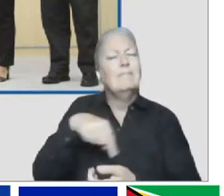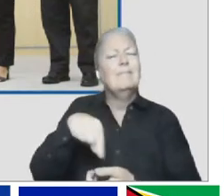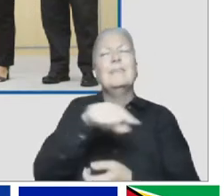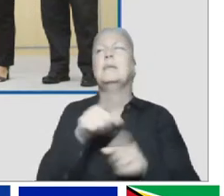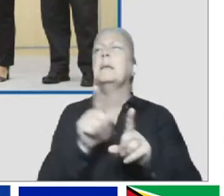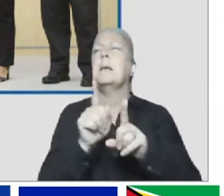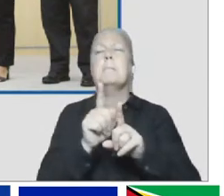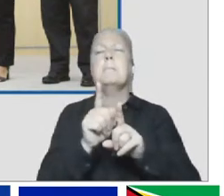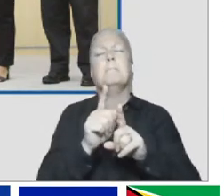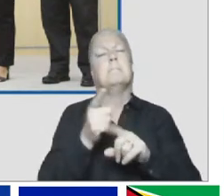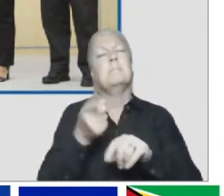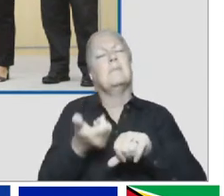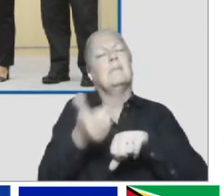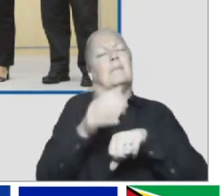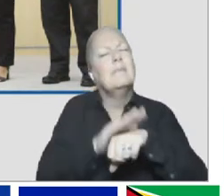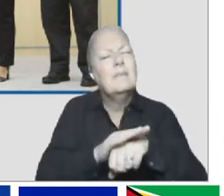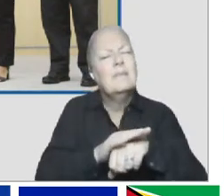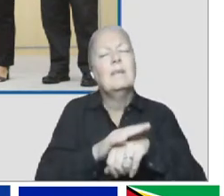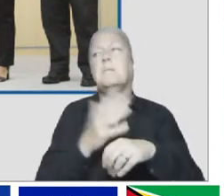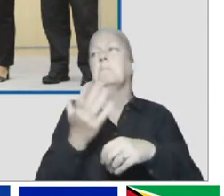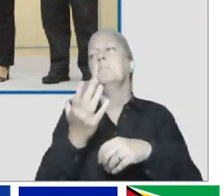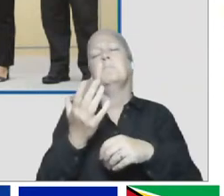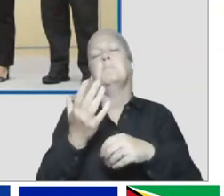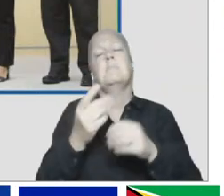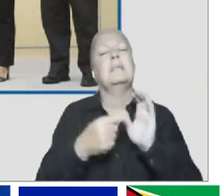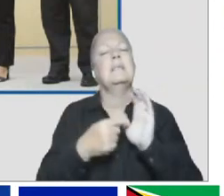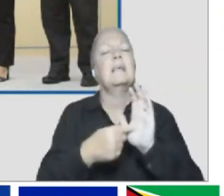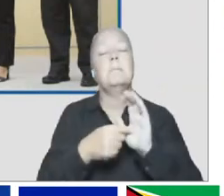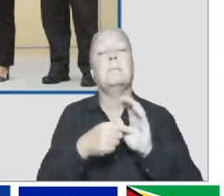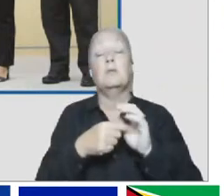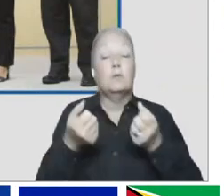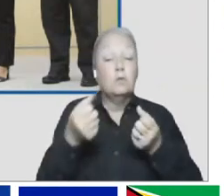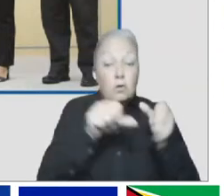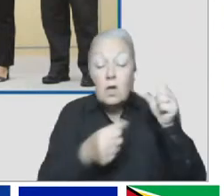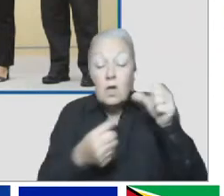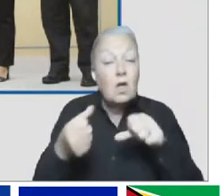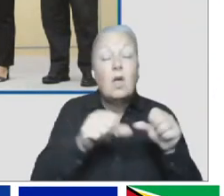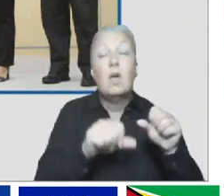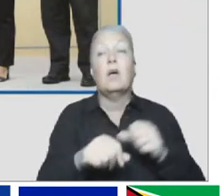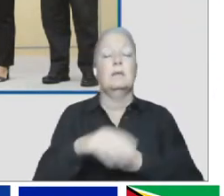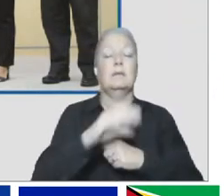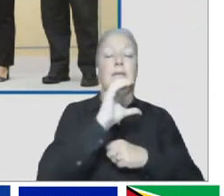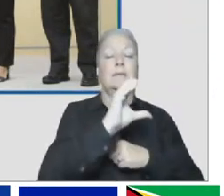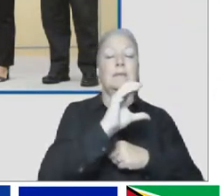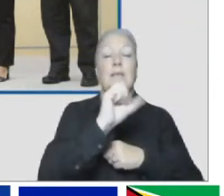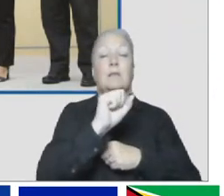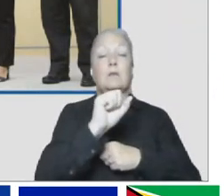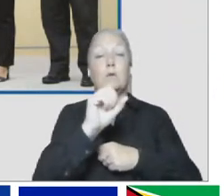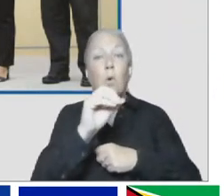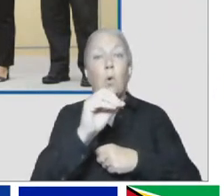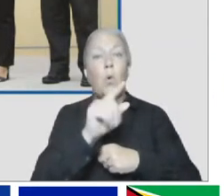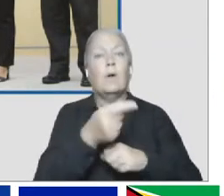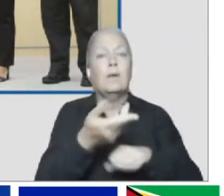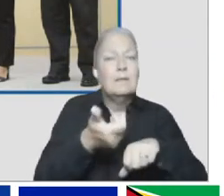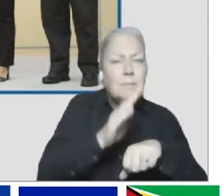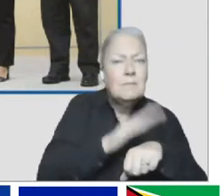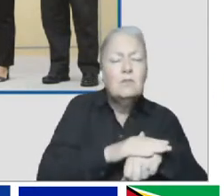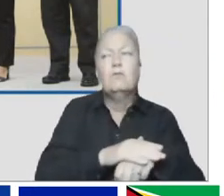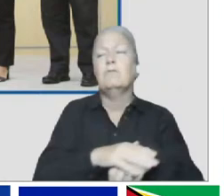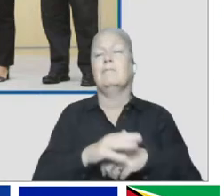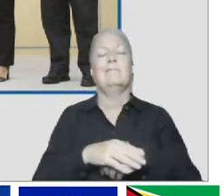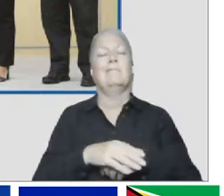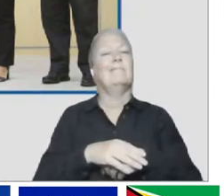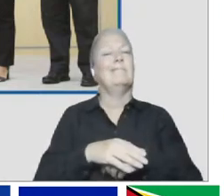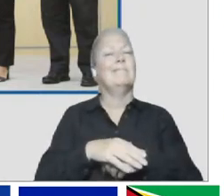from the science, from the civil society. And every week we joined with